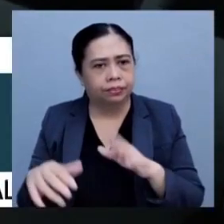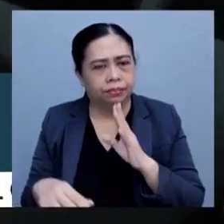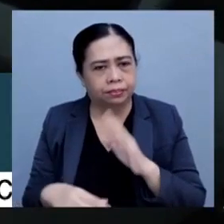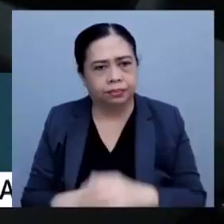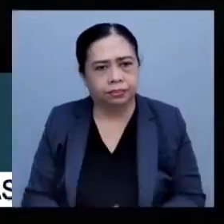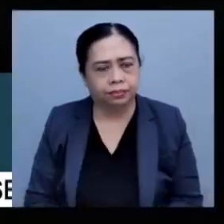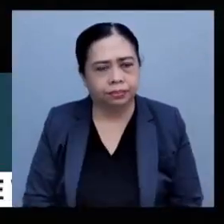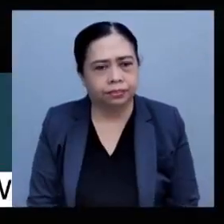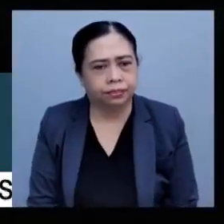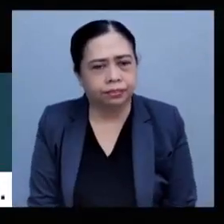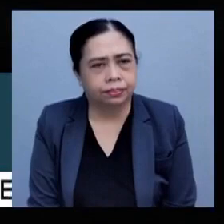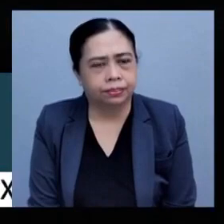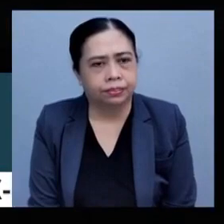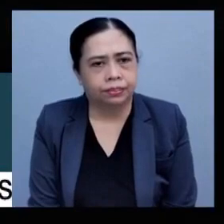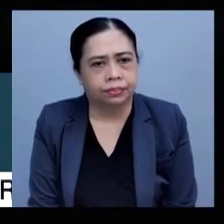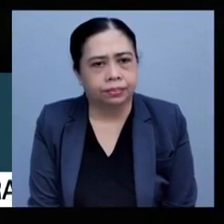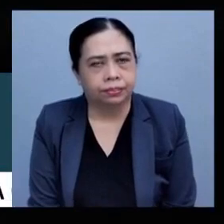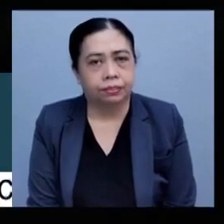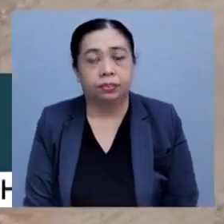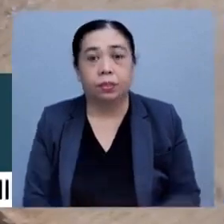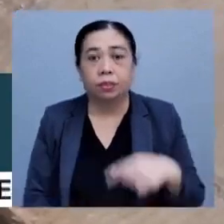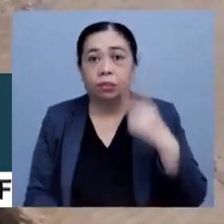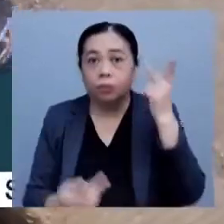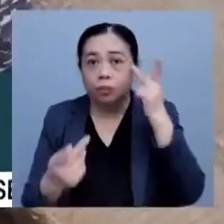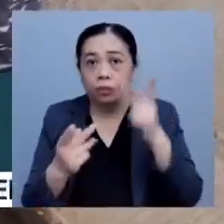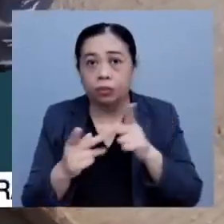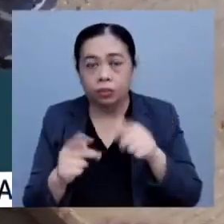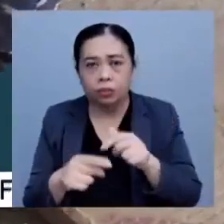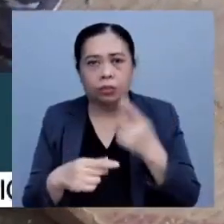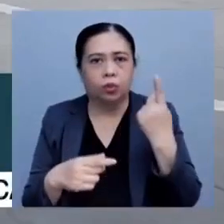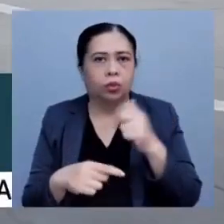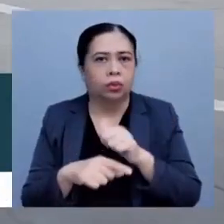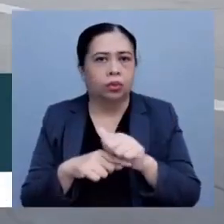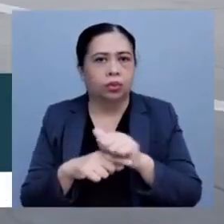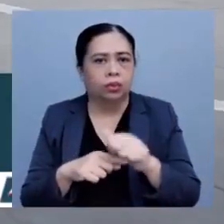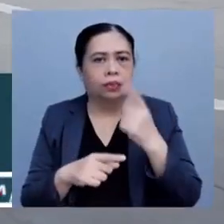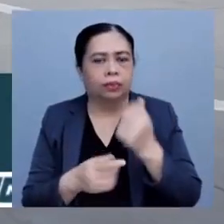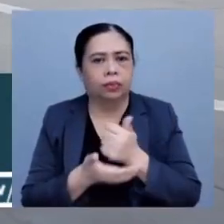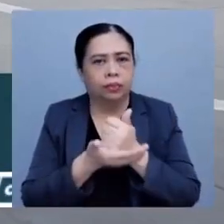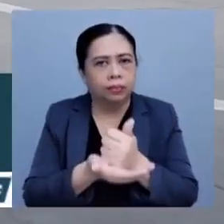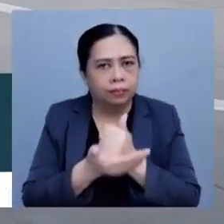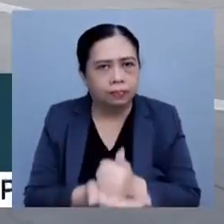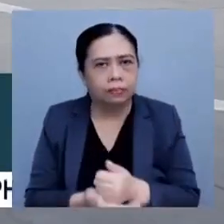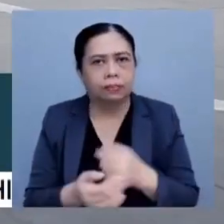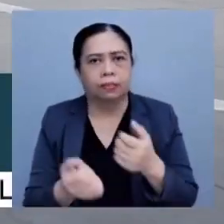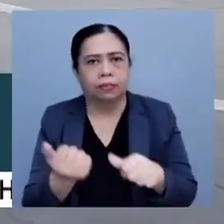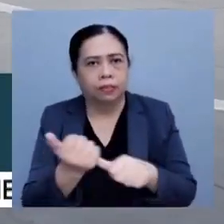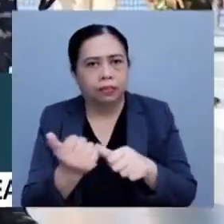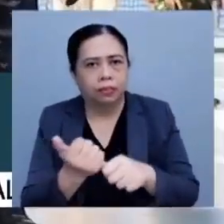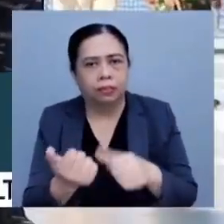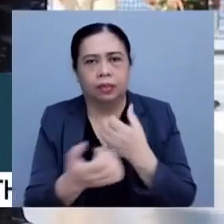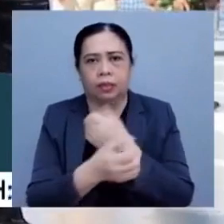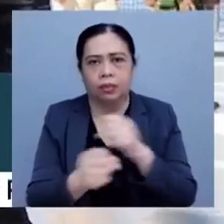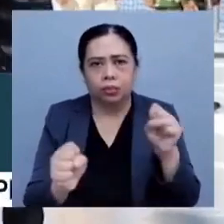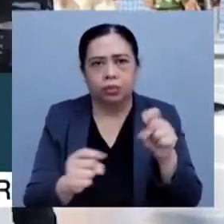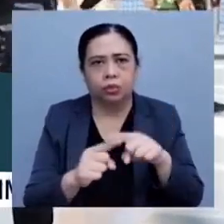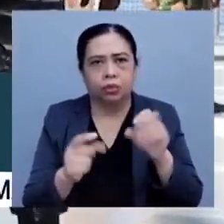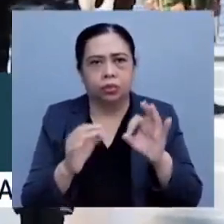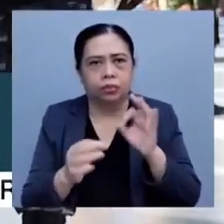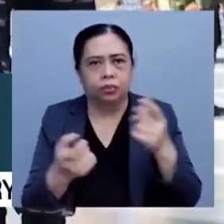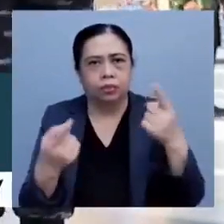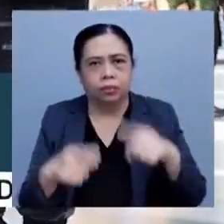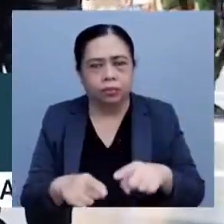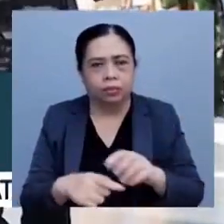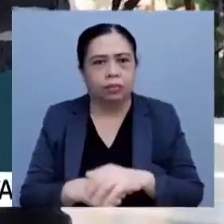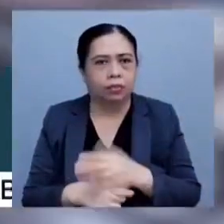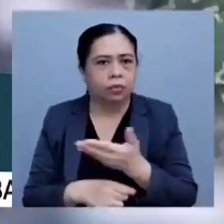were focused on natural disaster response, piracy and rescue operations, analysts like Carl Baker of the Pacific Forum say they are also